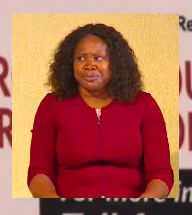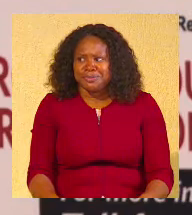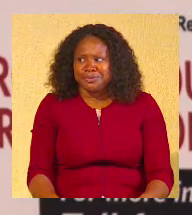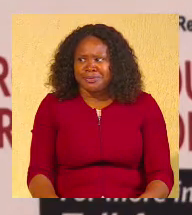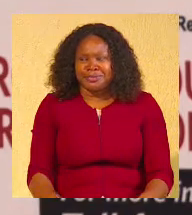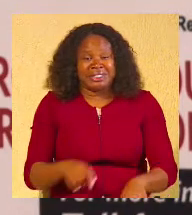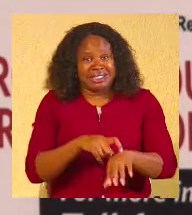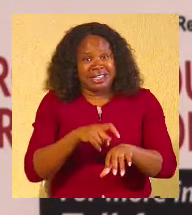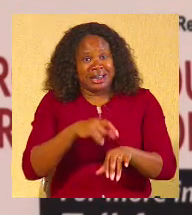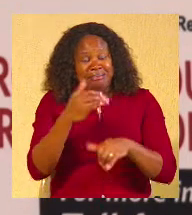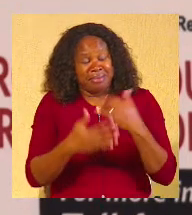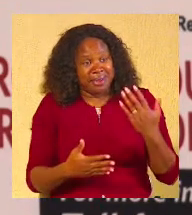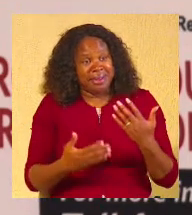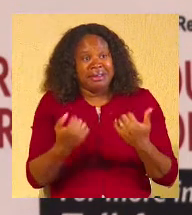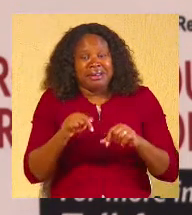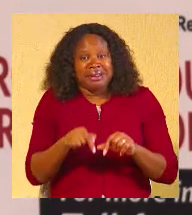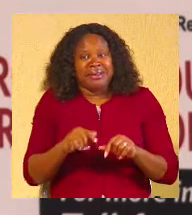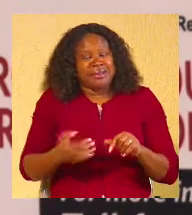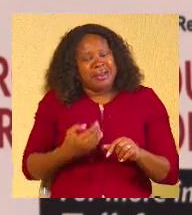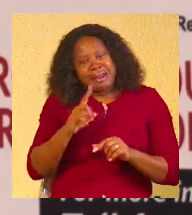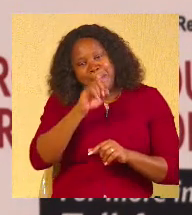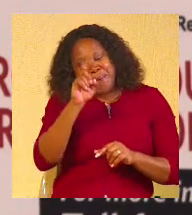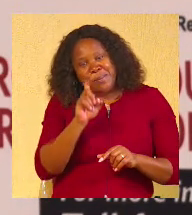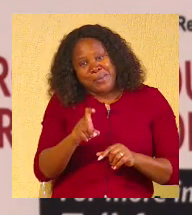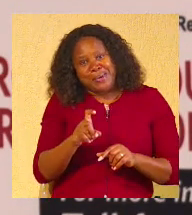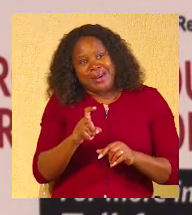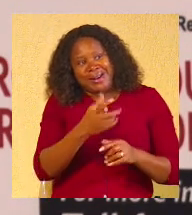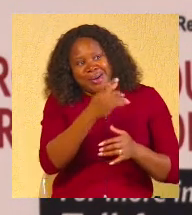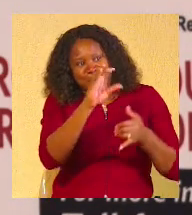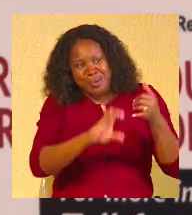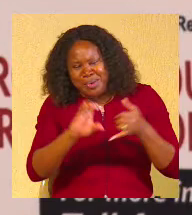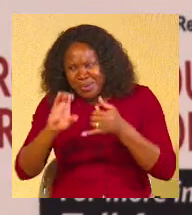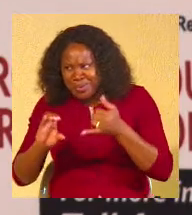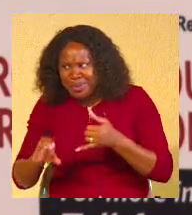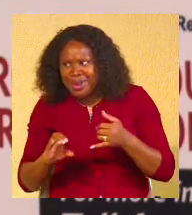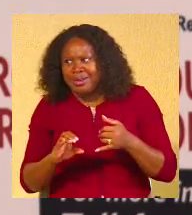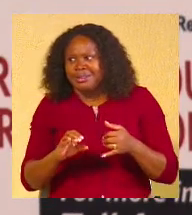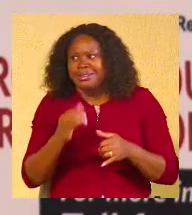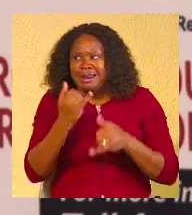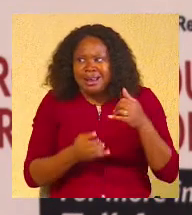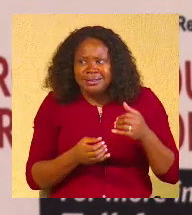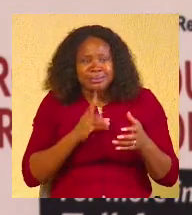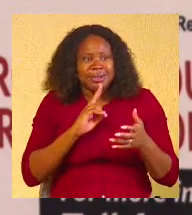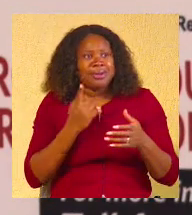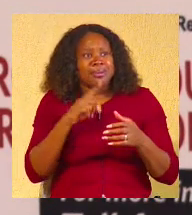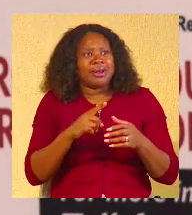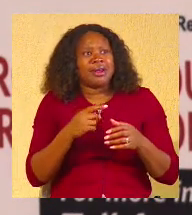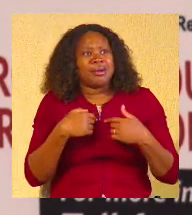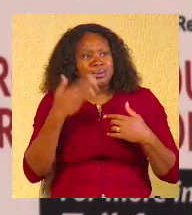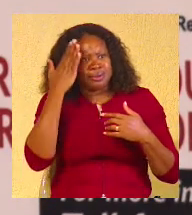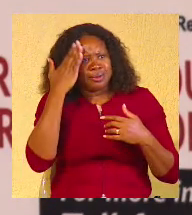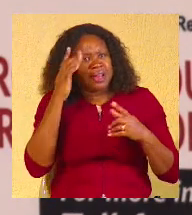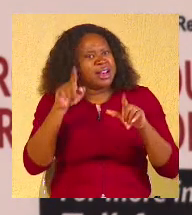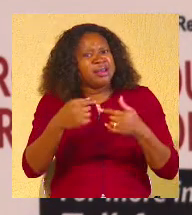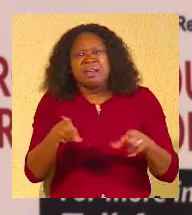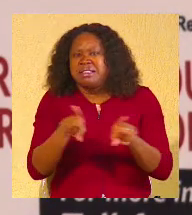We're running out of time, so I would like to ask the panelists to conclude. I mean, give us your final remarks. Obviously, we all realize things will